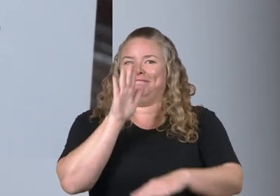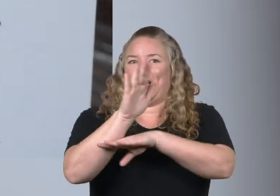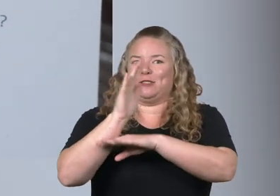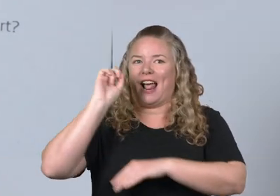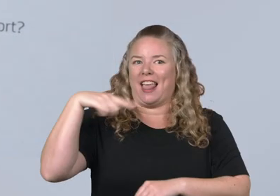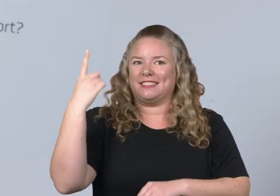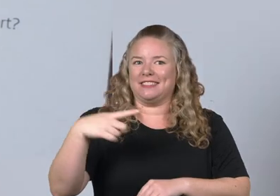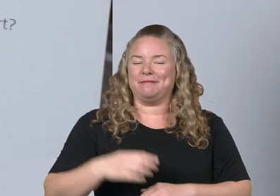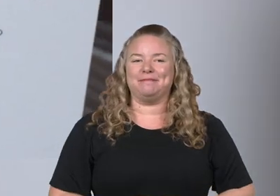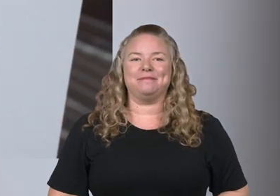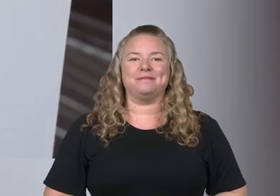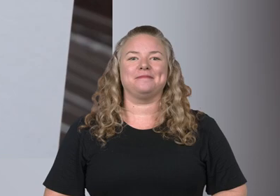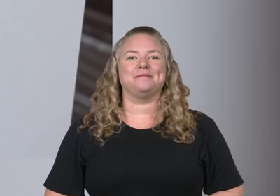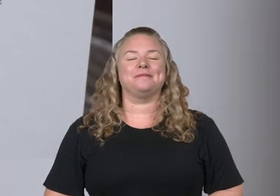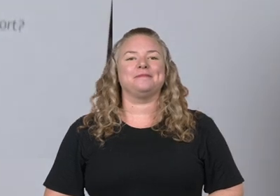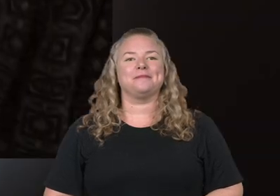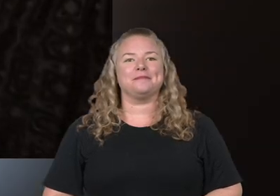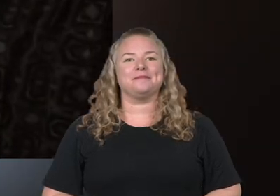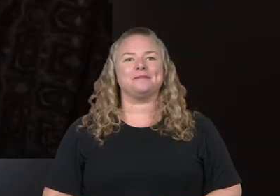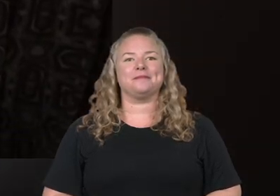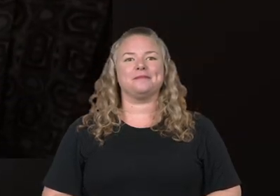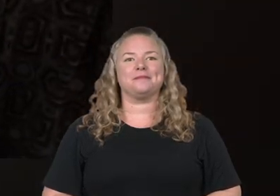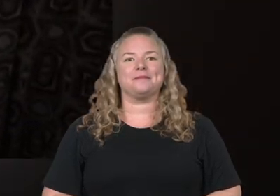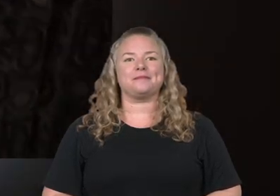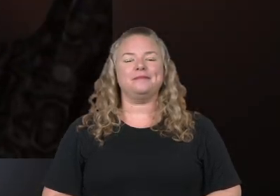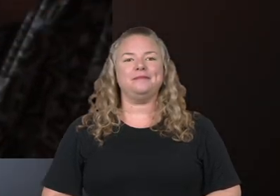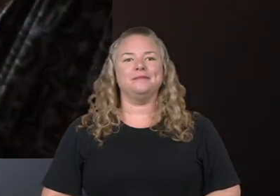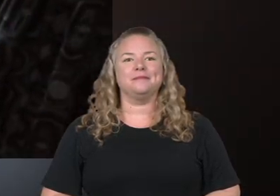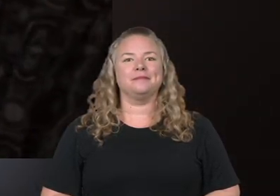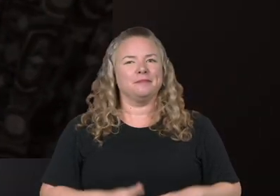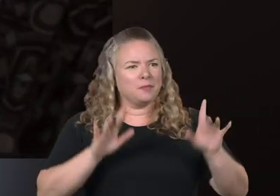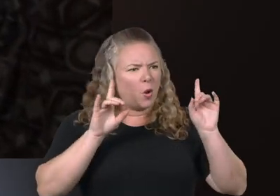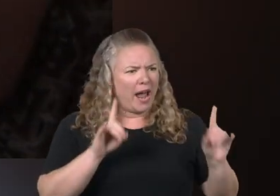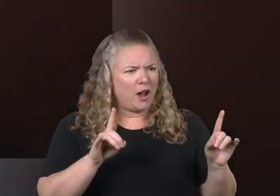Unlimited to not be based in London.